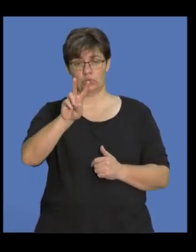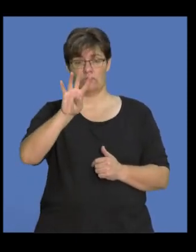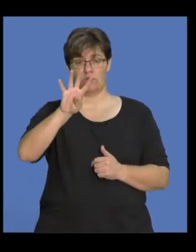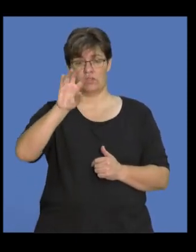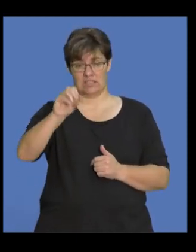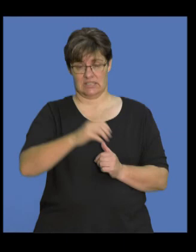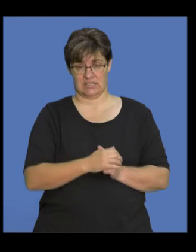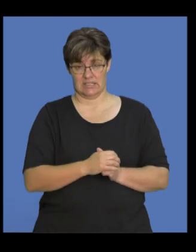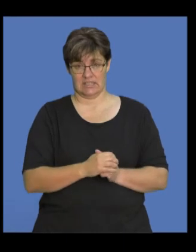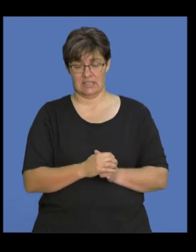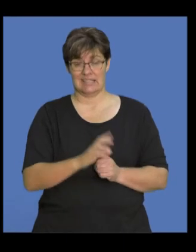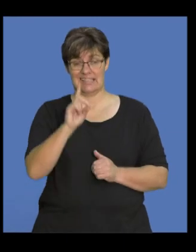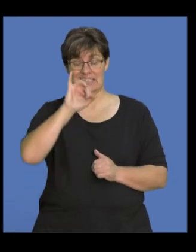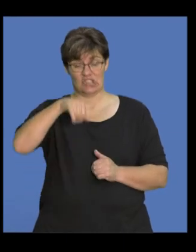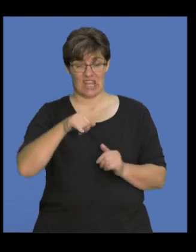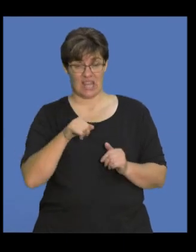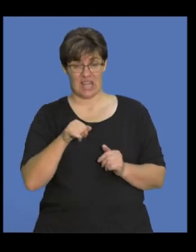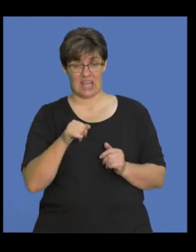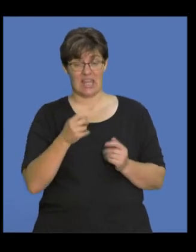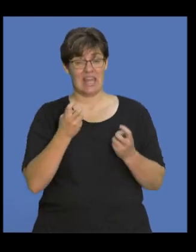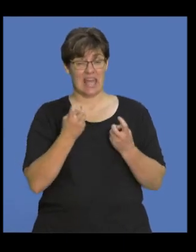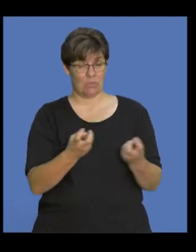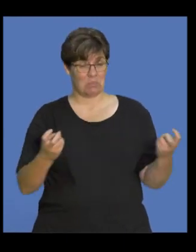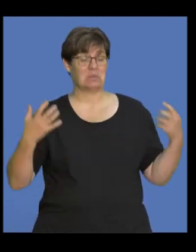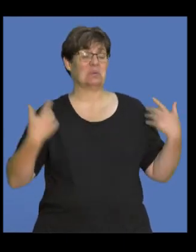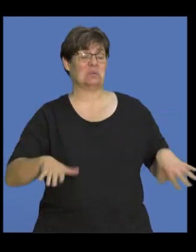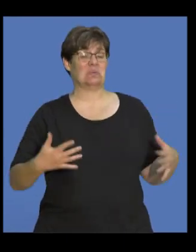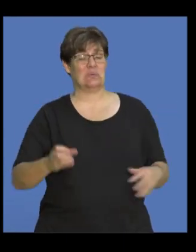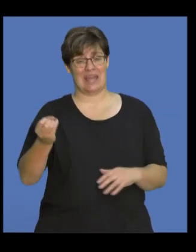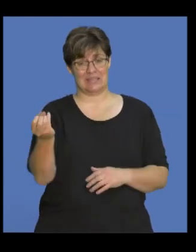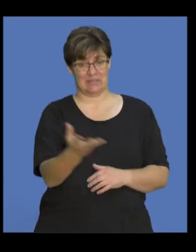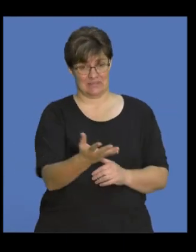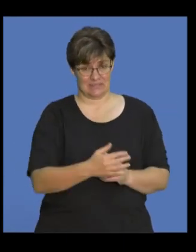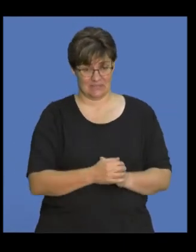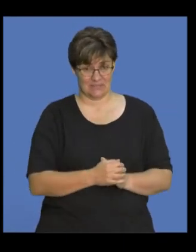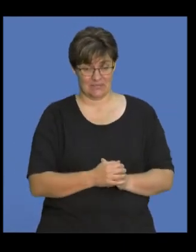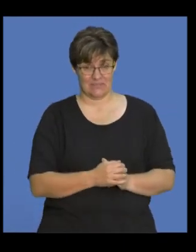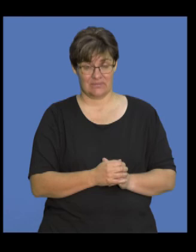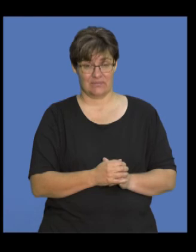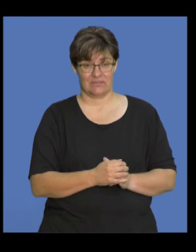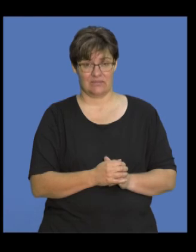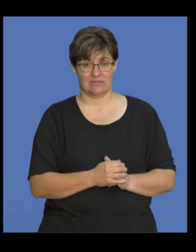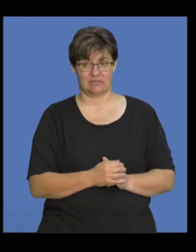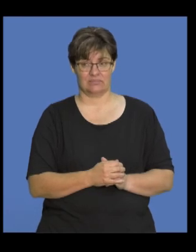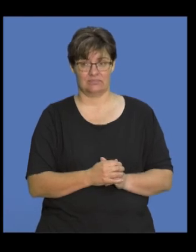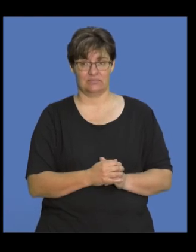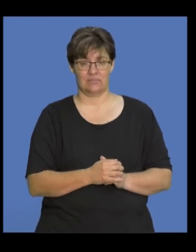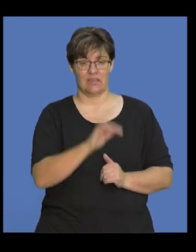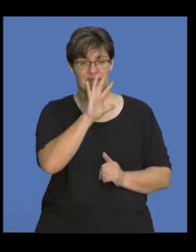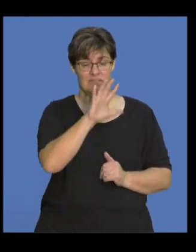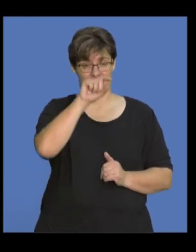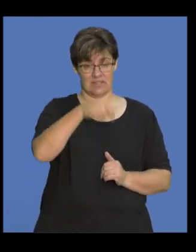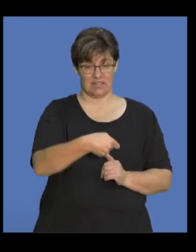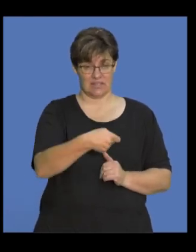50,240. So hey, the DJ equipment is really expensive there. So that's